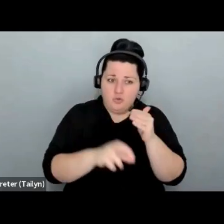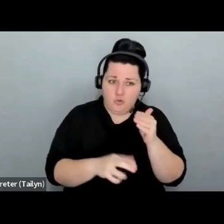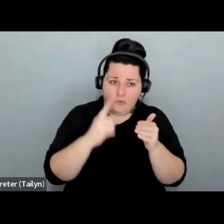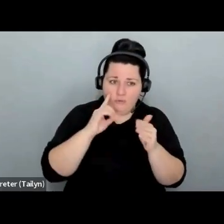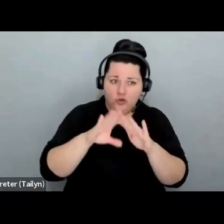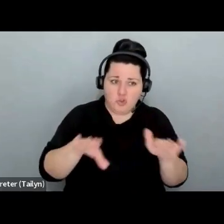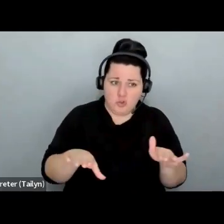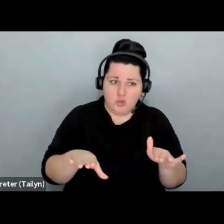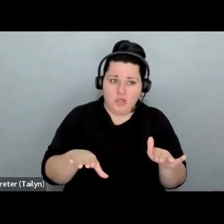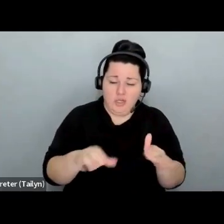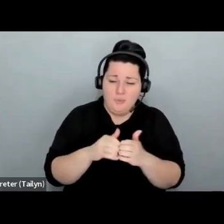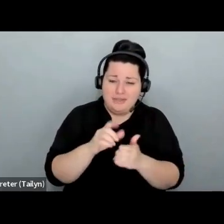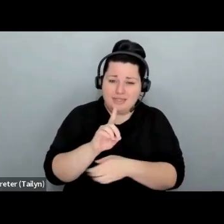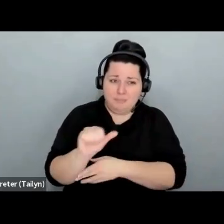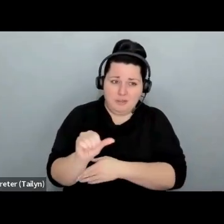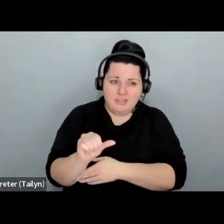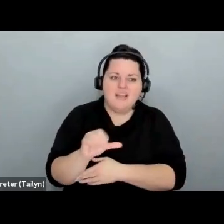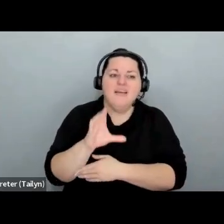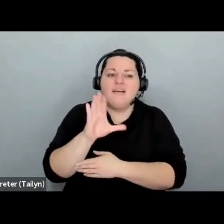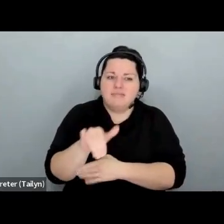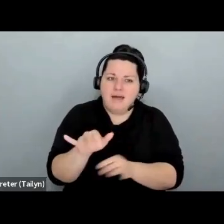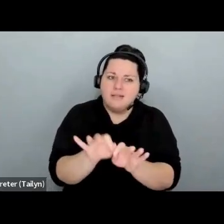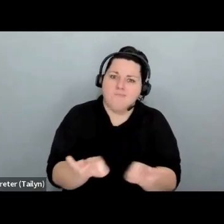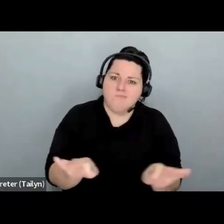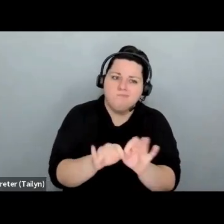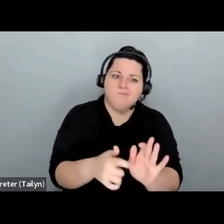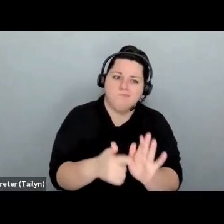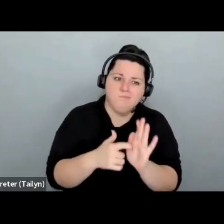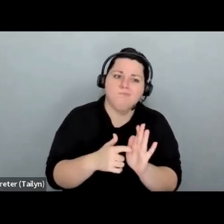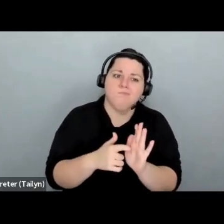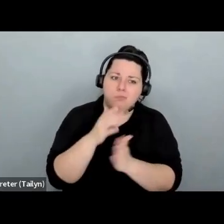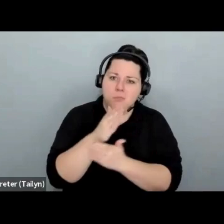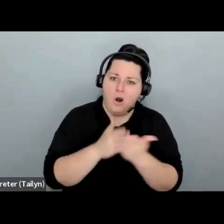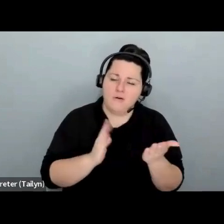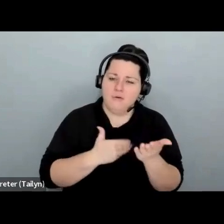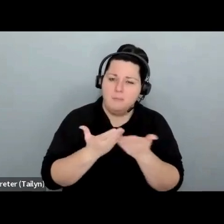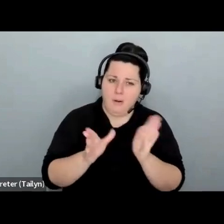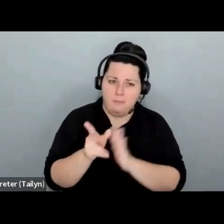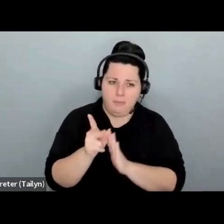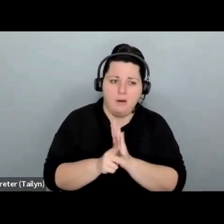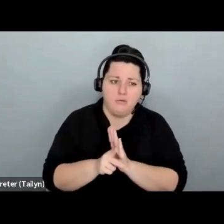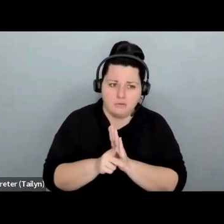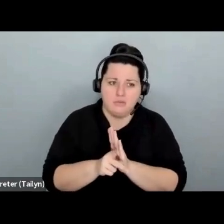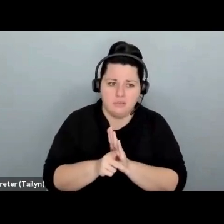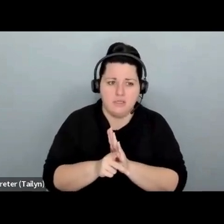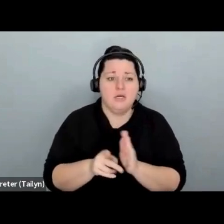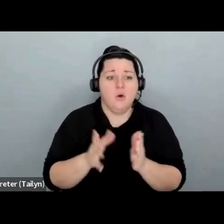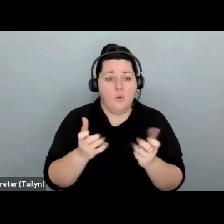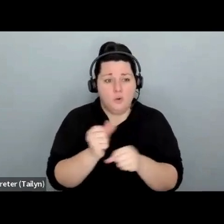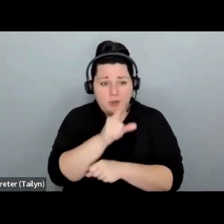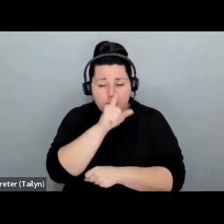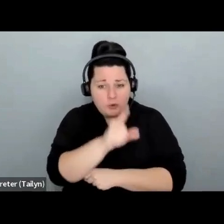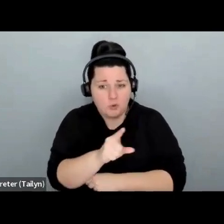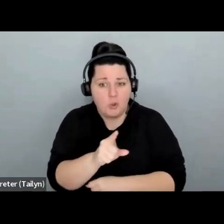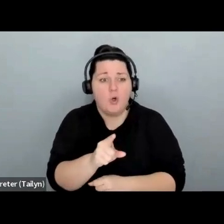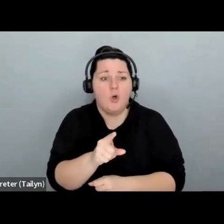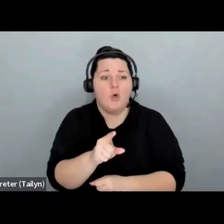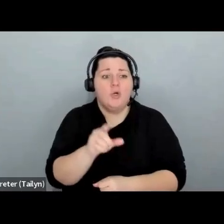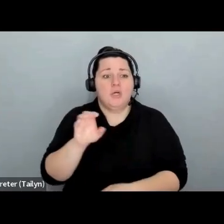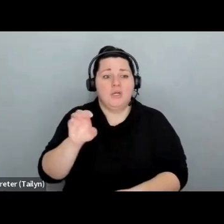for children with disabilities is an essential element of our public policy of ensuring quality,